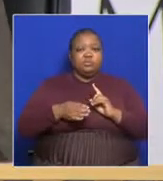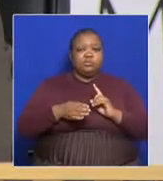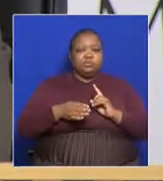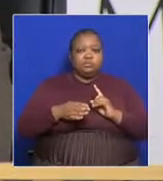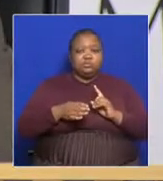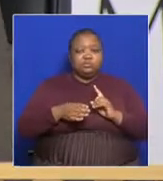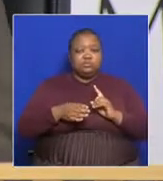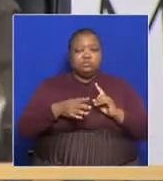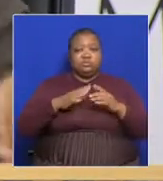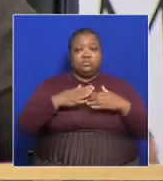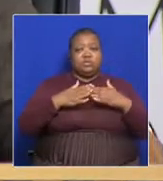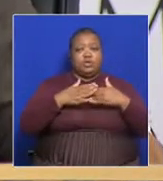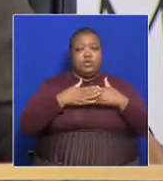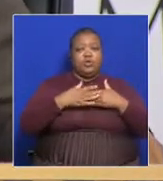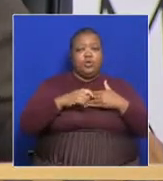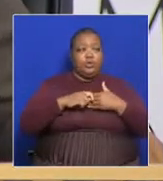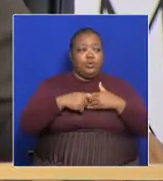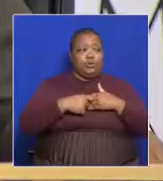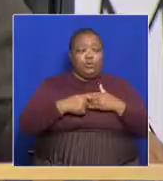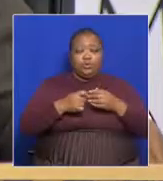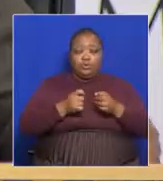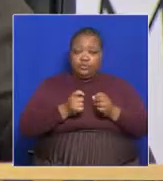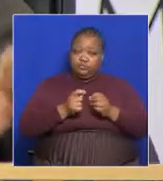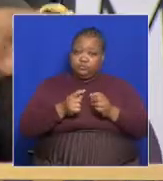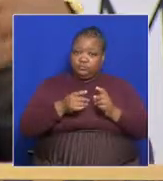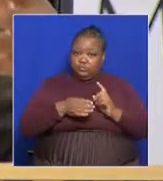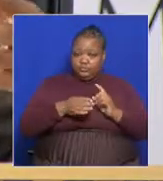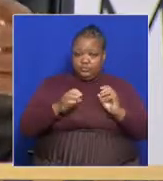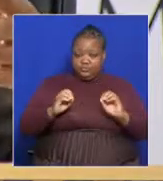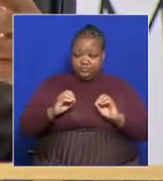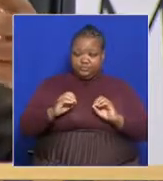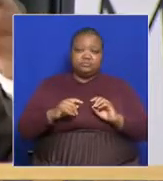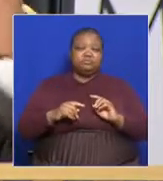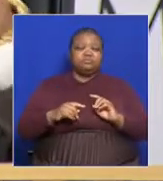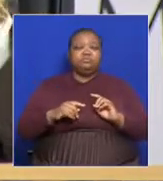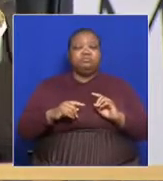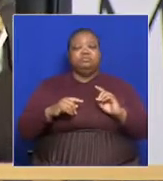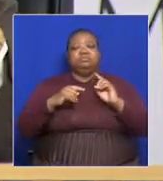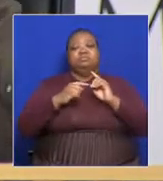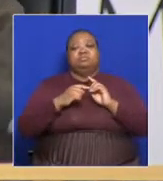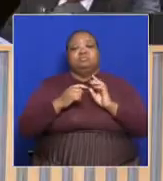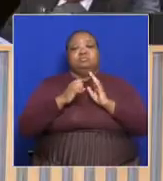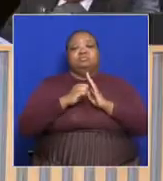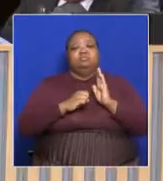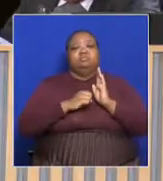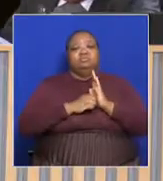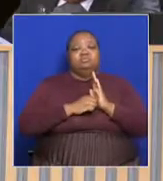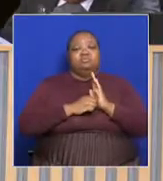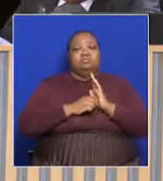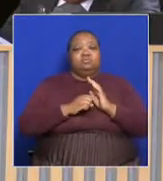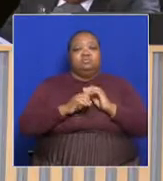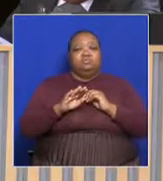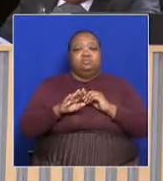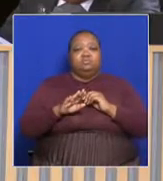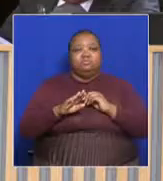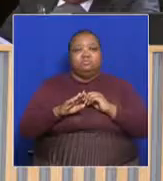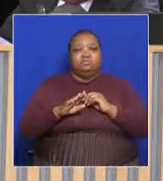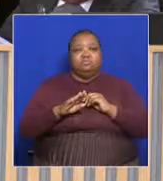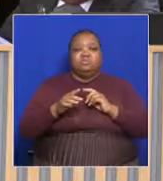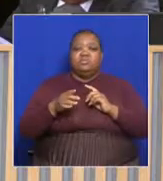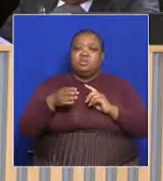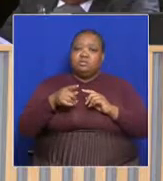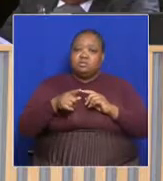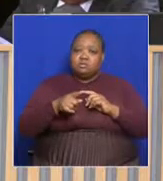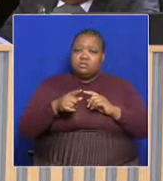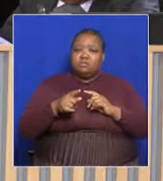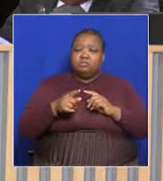not misleading in his statement. If you look at my statement, although initially, there was... No, you had made him present when you opened the lock at the